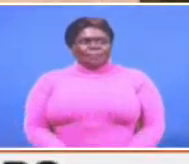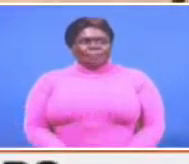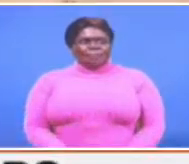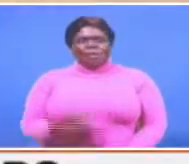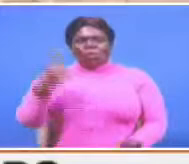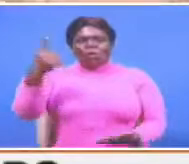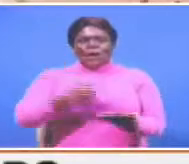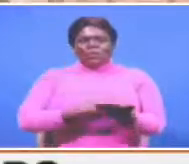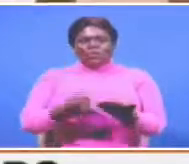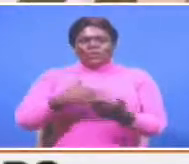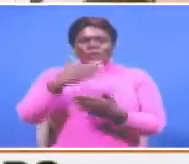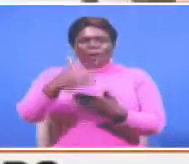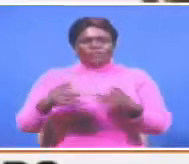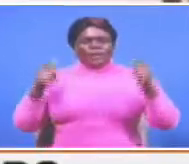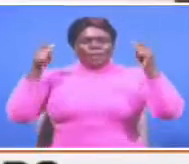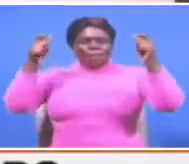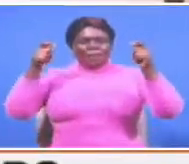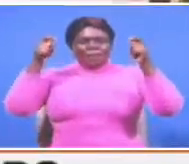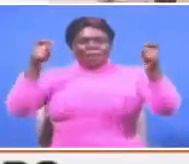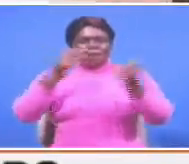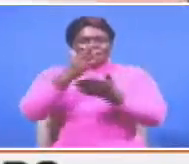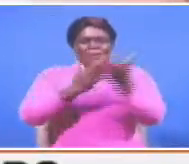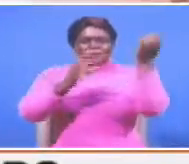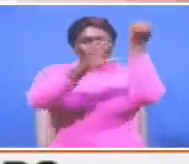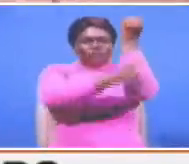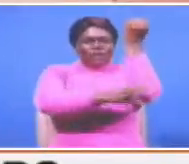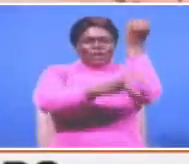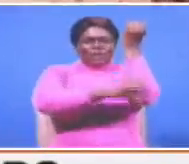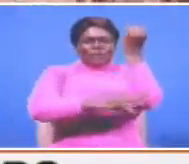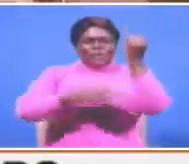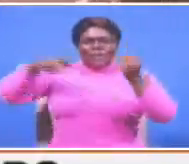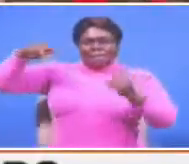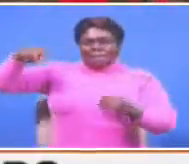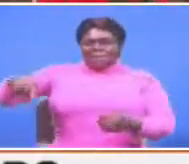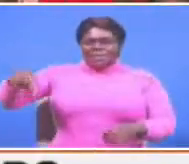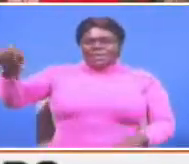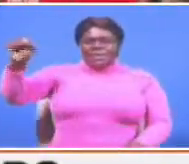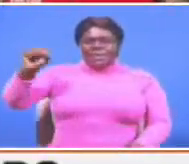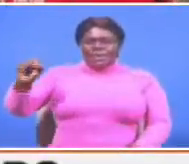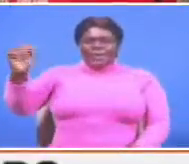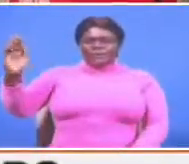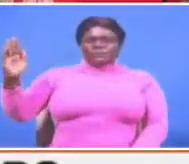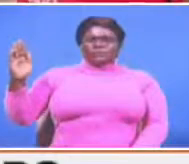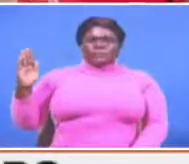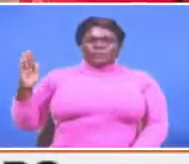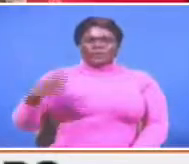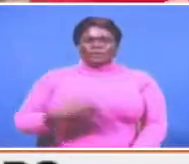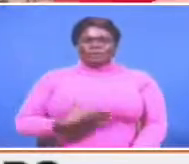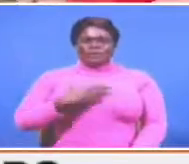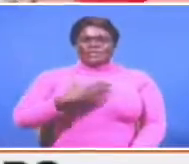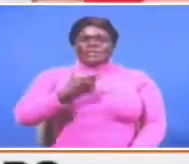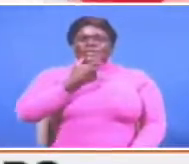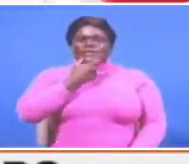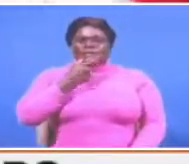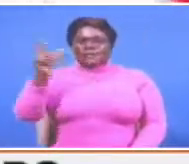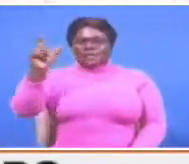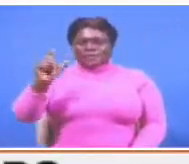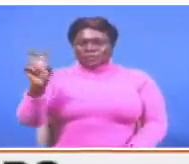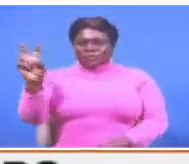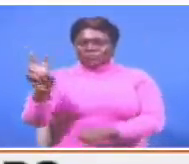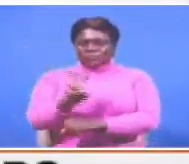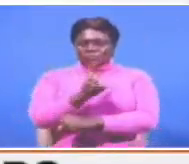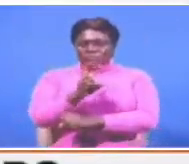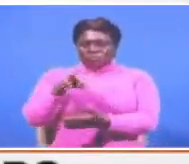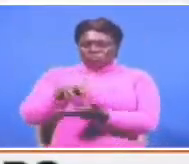A week after violent protests rocked parts of the country, Interior Principal Secretary Raymond Omollo toured Nyanza region and assessed the